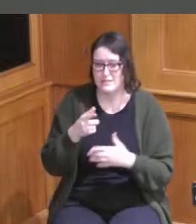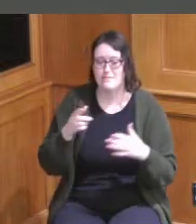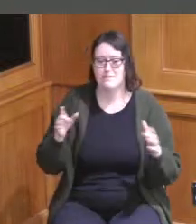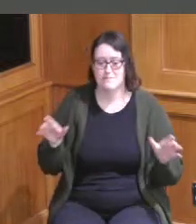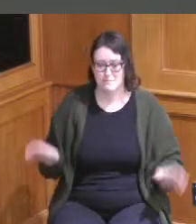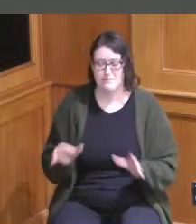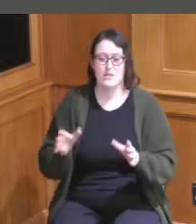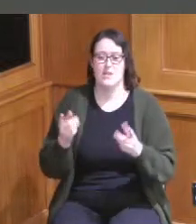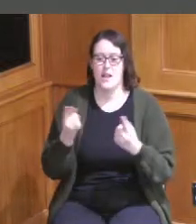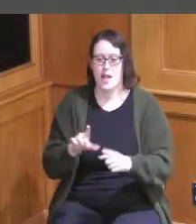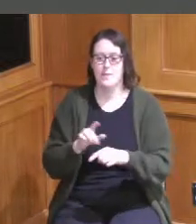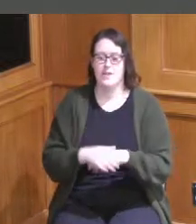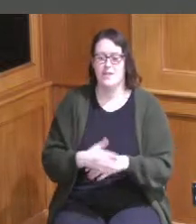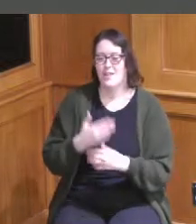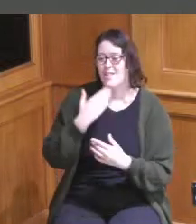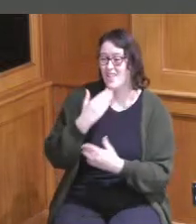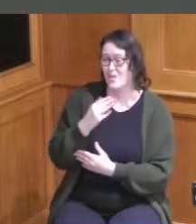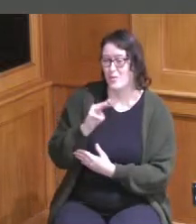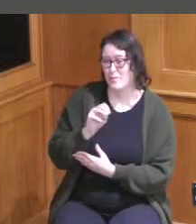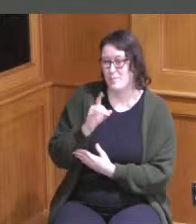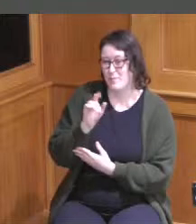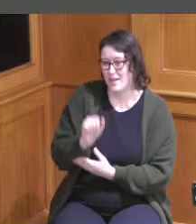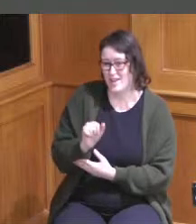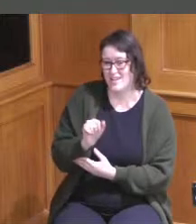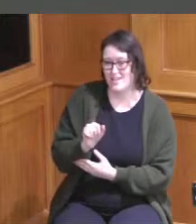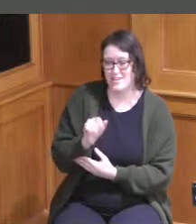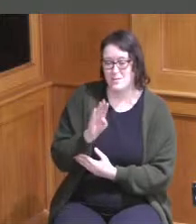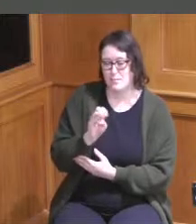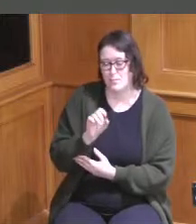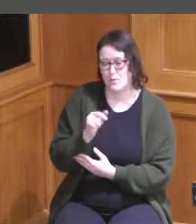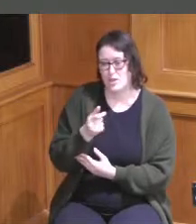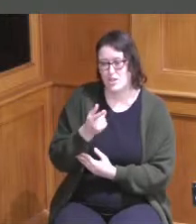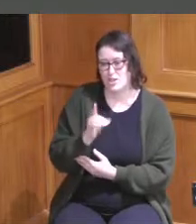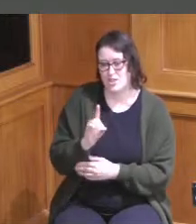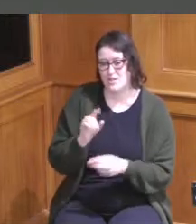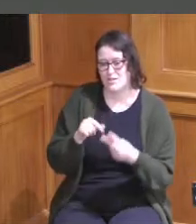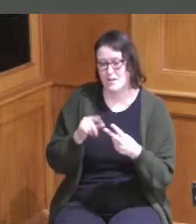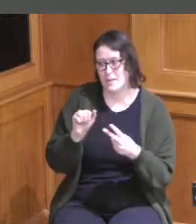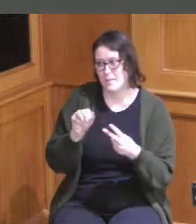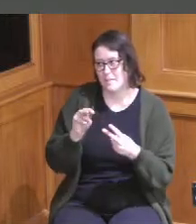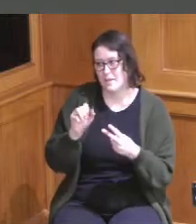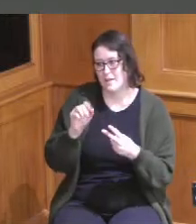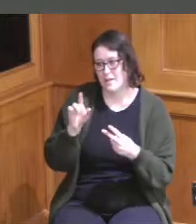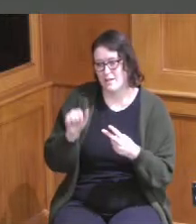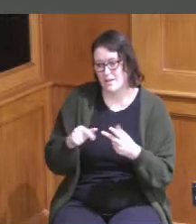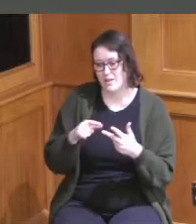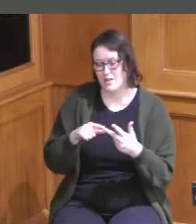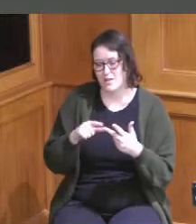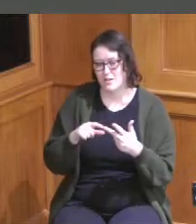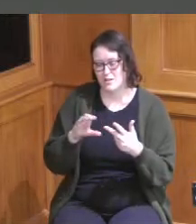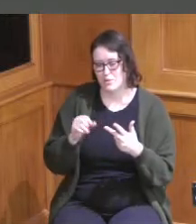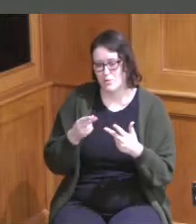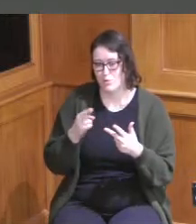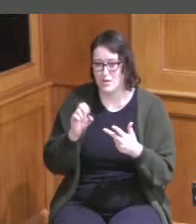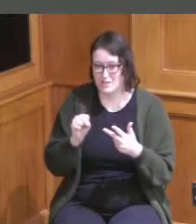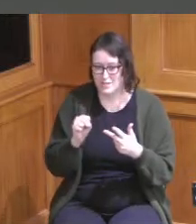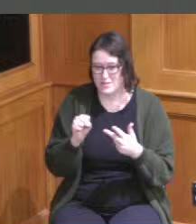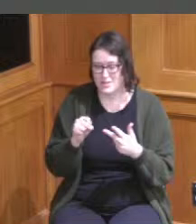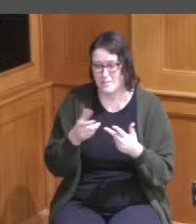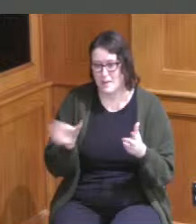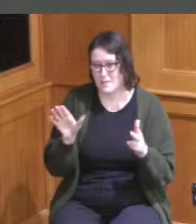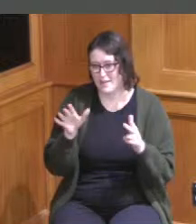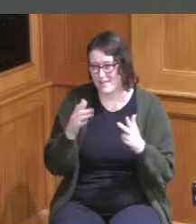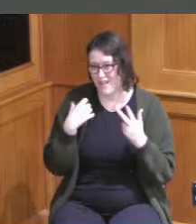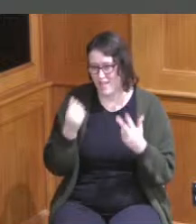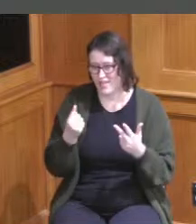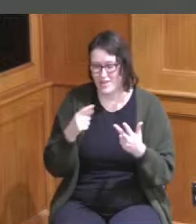execution. I also want to thank all of the media folks, Bridget, Amanda, Chris at Public Health, who played a